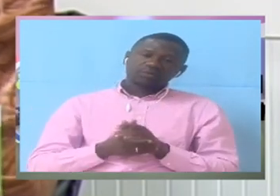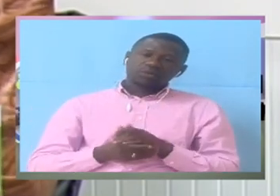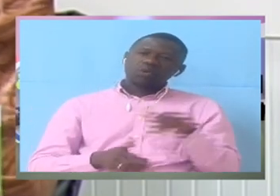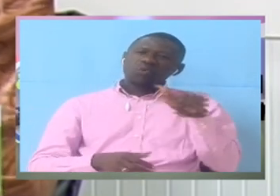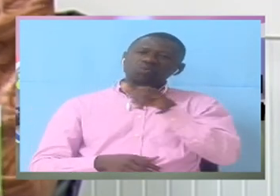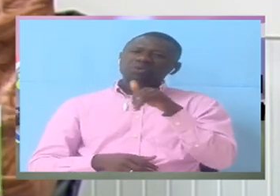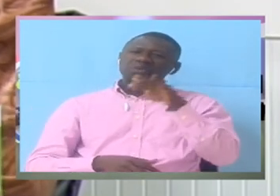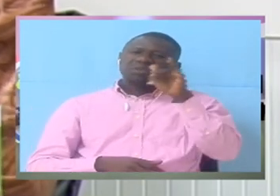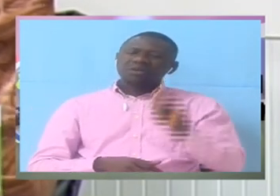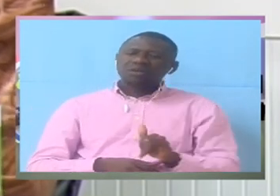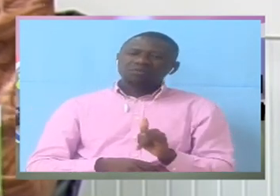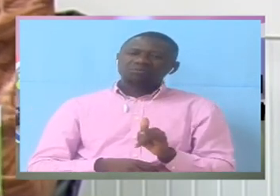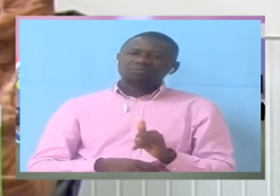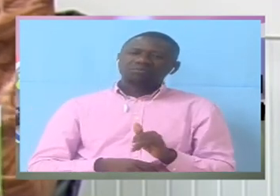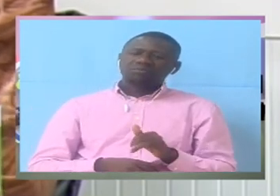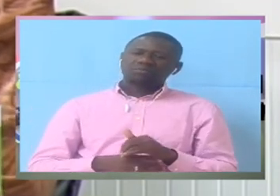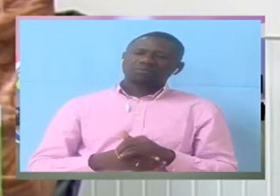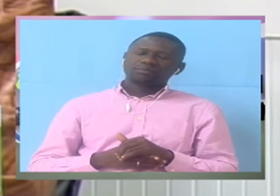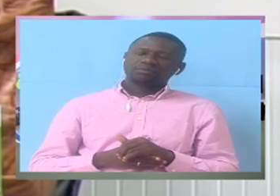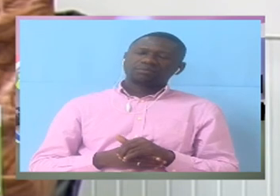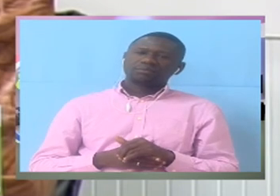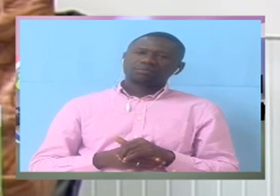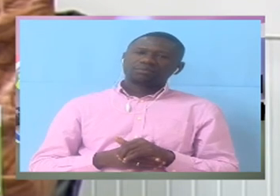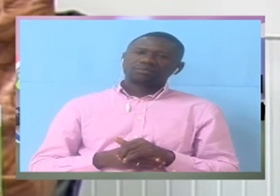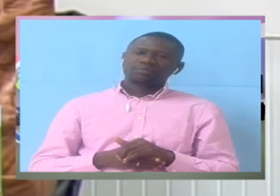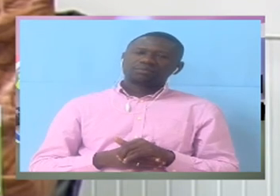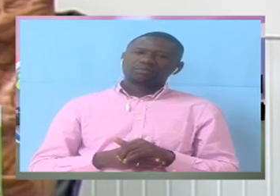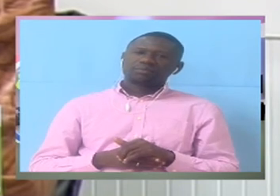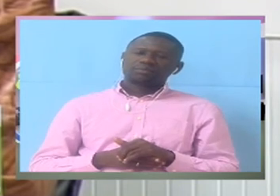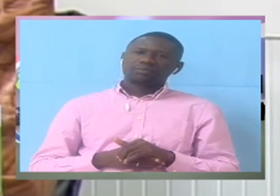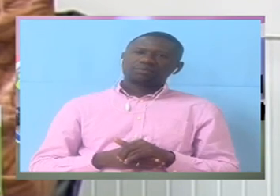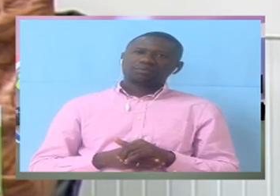Which year was that? Selection of